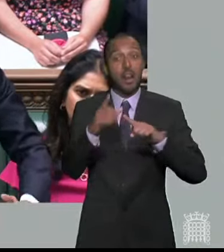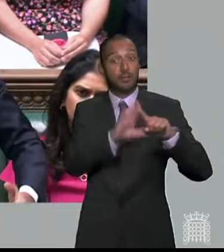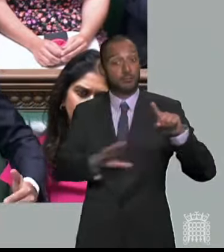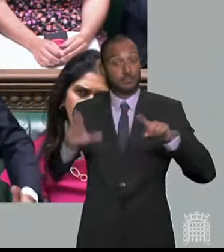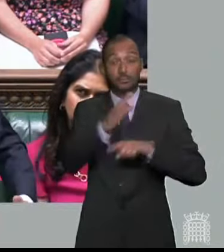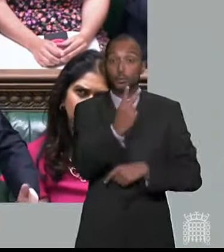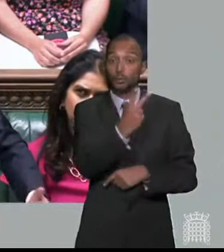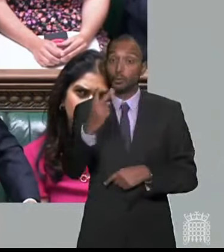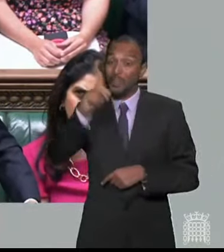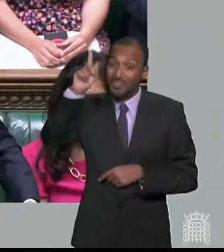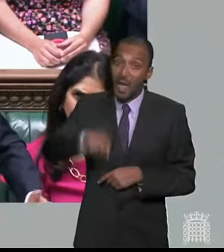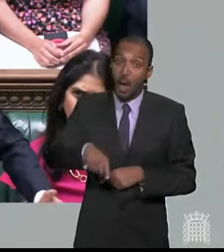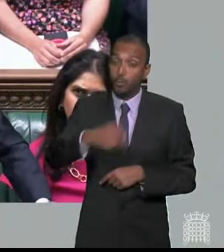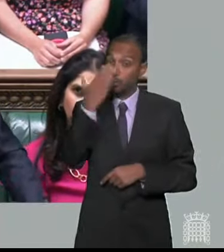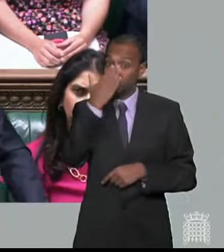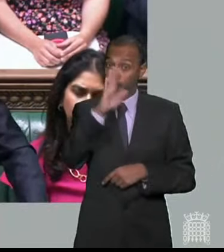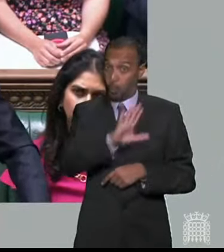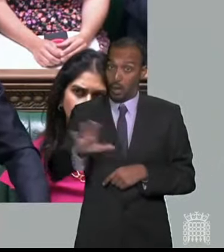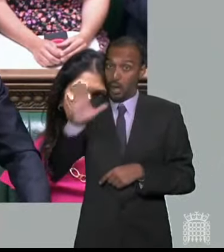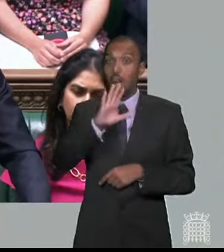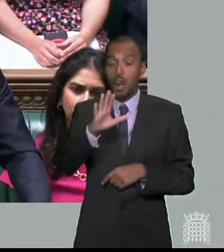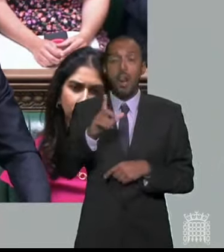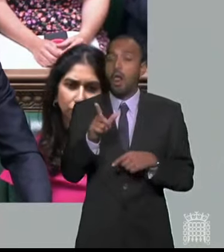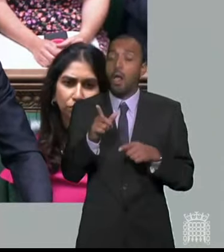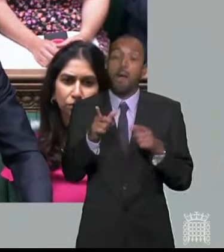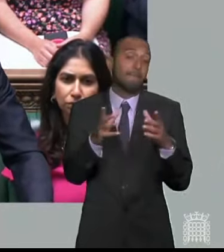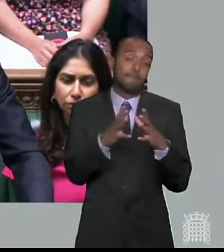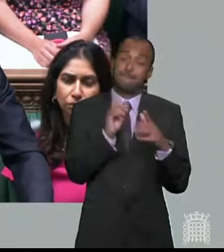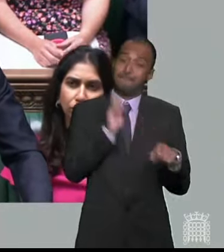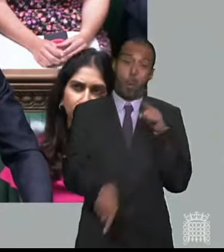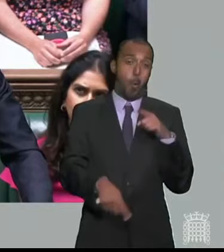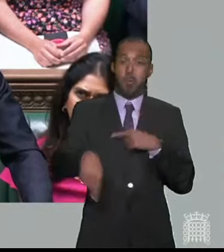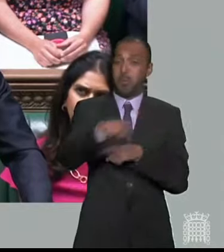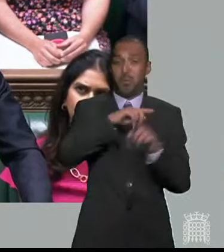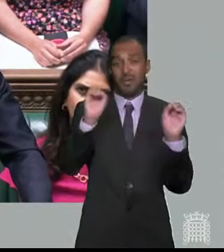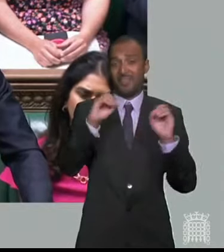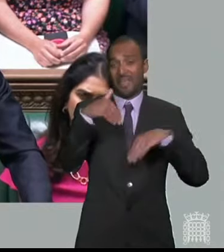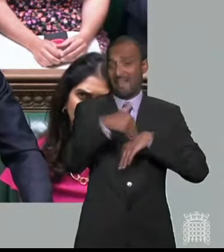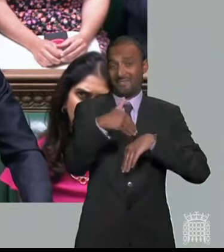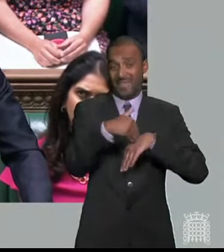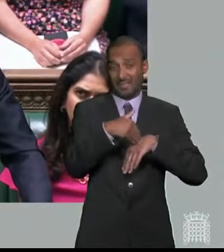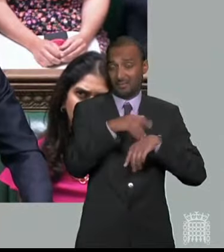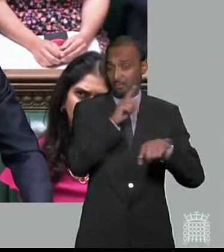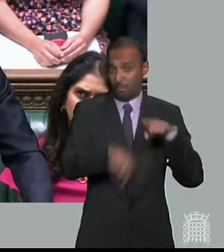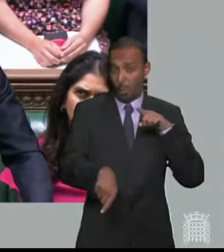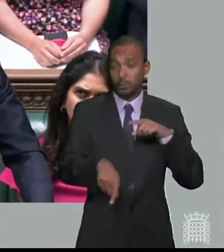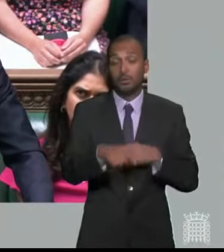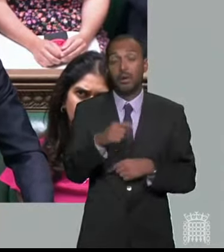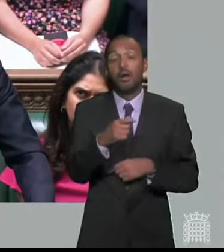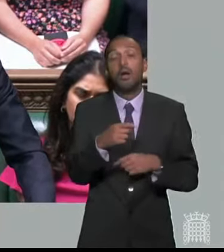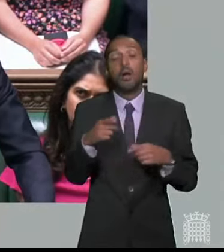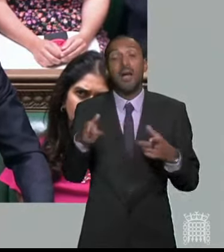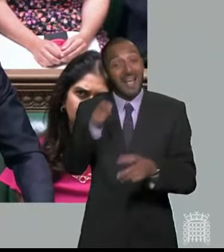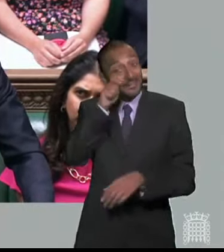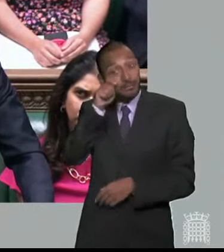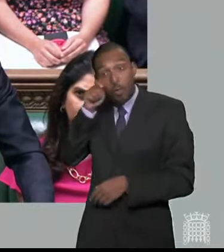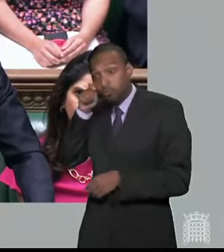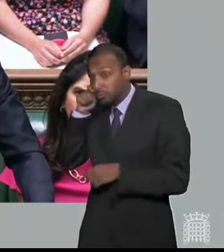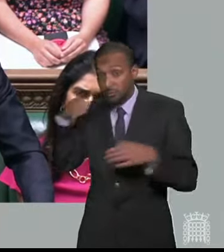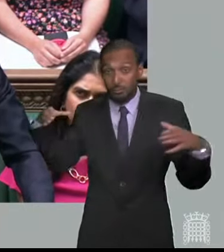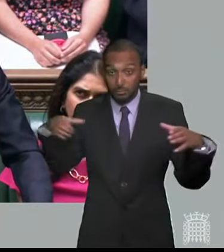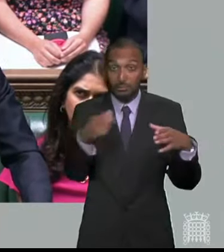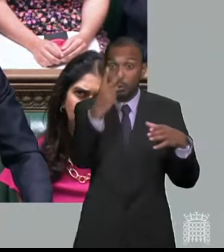the vast majority won't be affected. In fact, in 2/3 of inspections of suspected